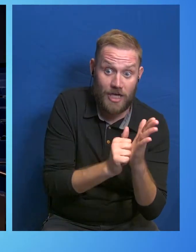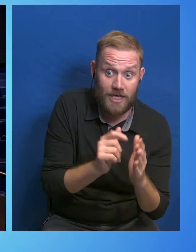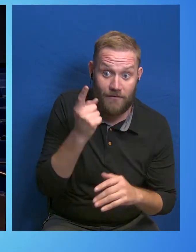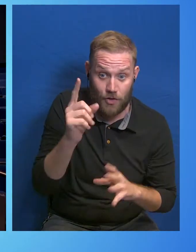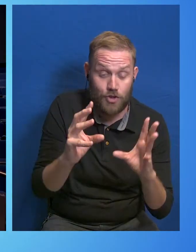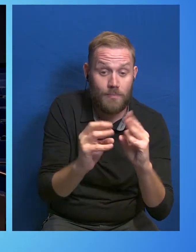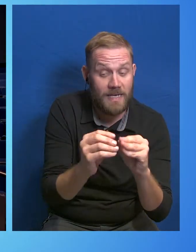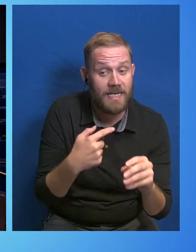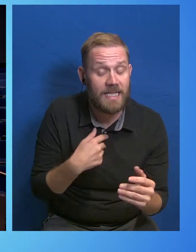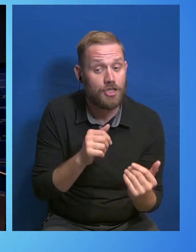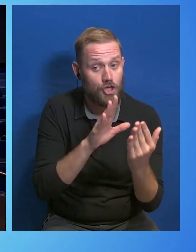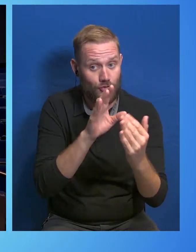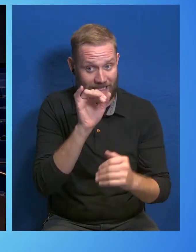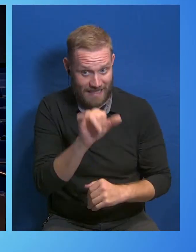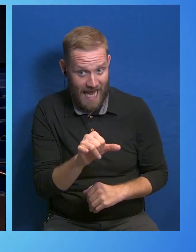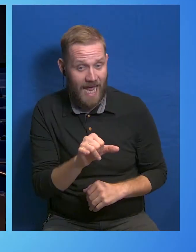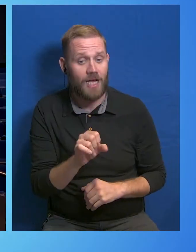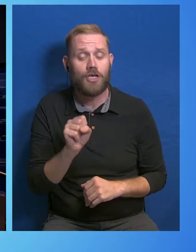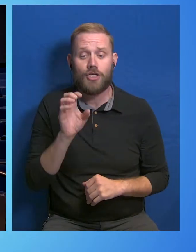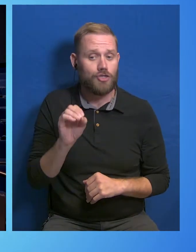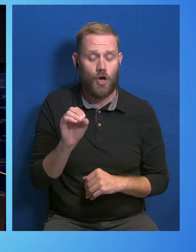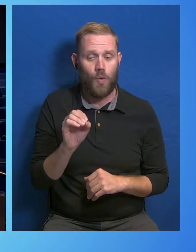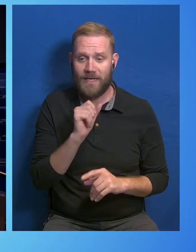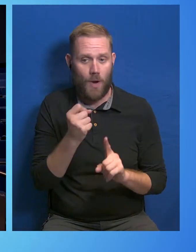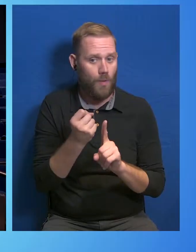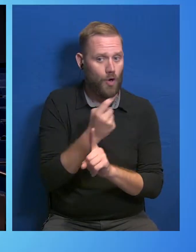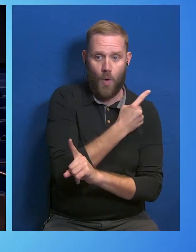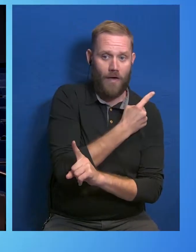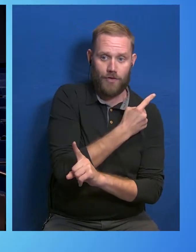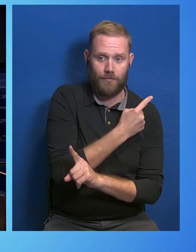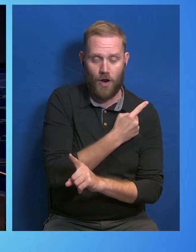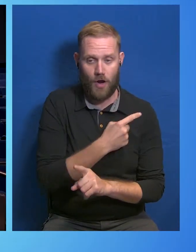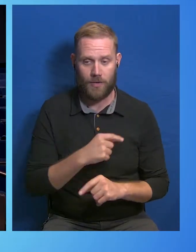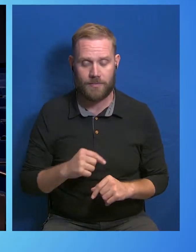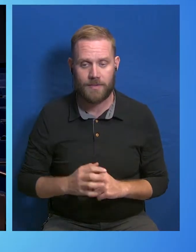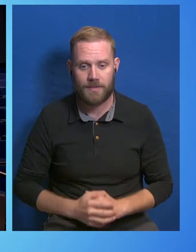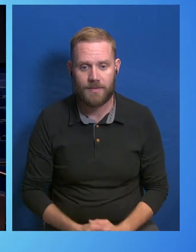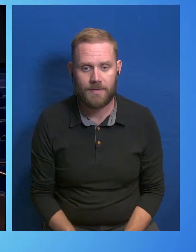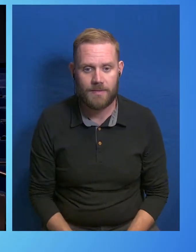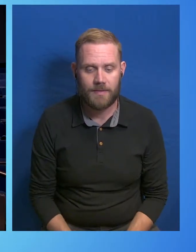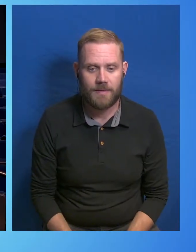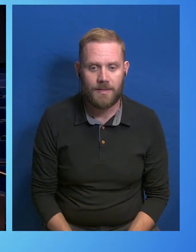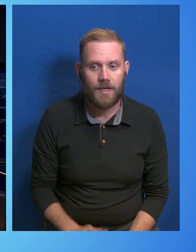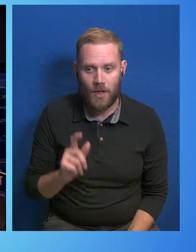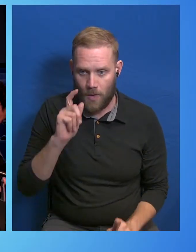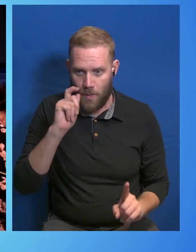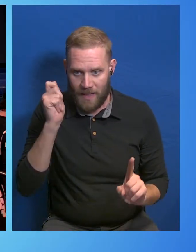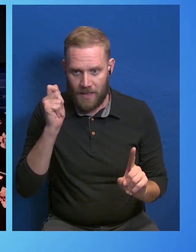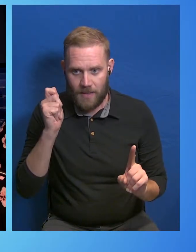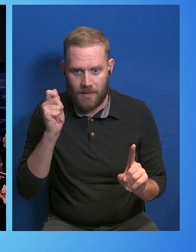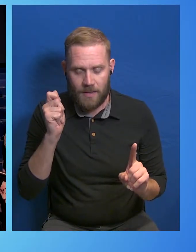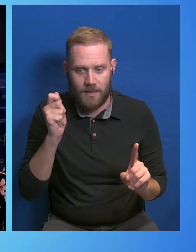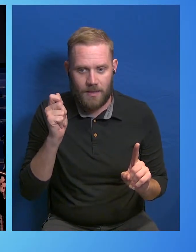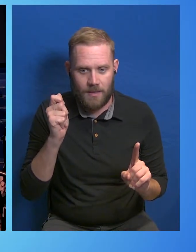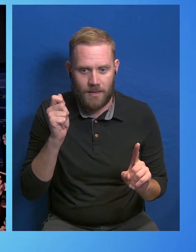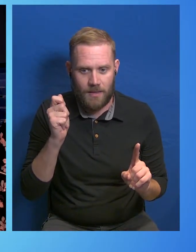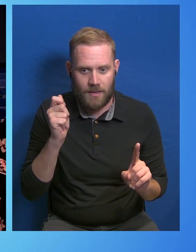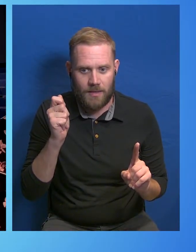that and then move on so that we don't divert off of the agenda. Thank you. Help me understand how we do that.